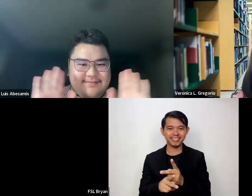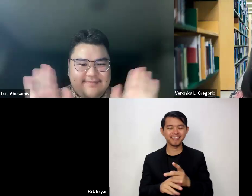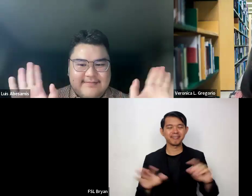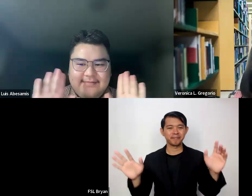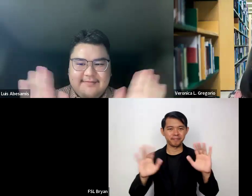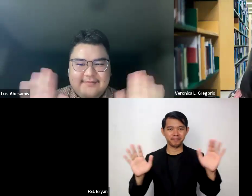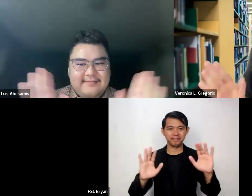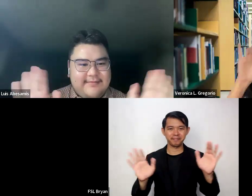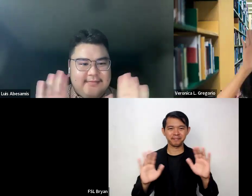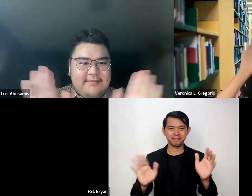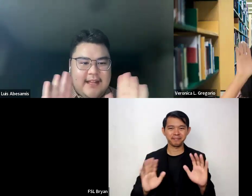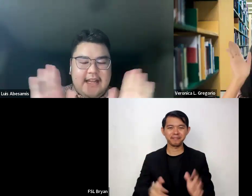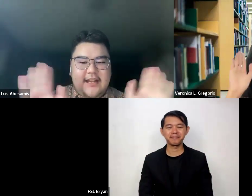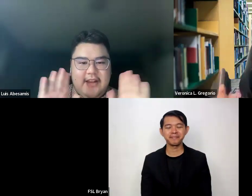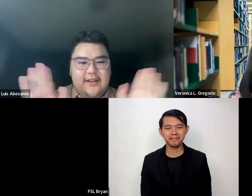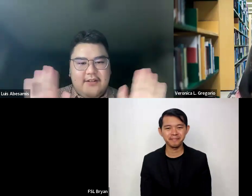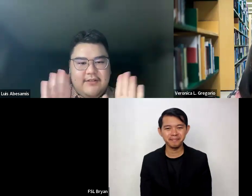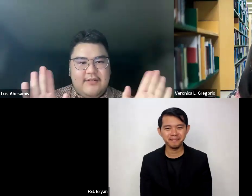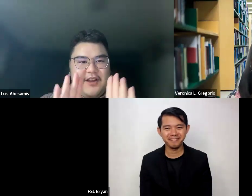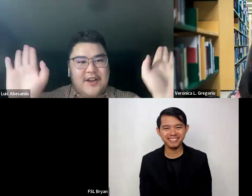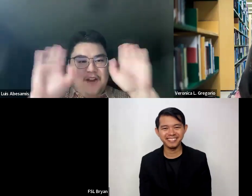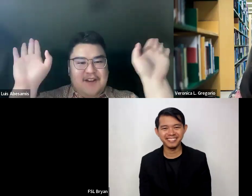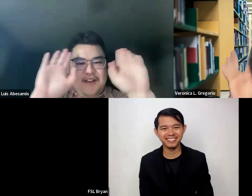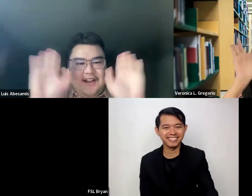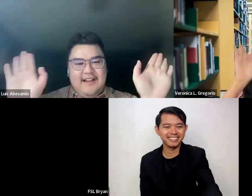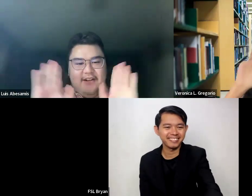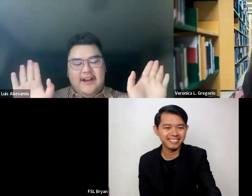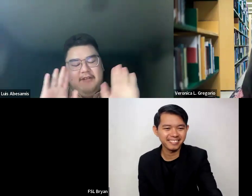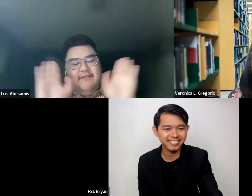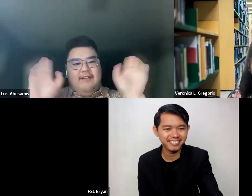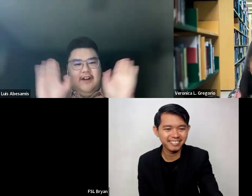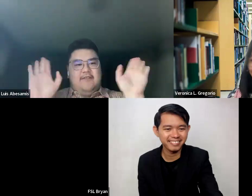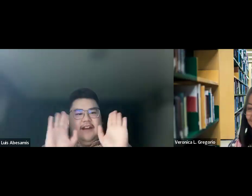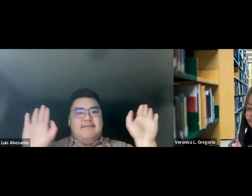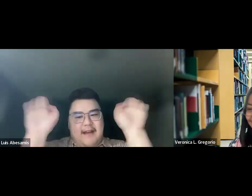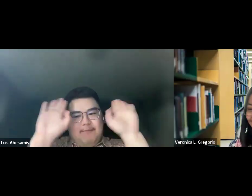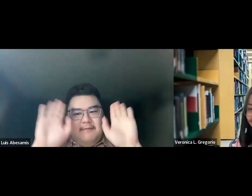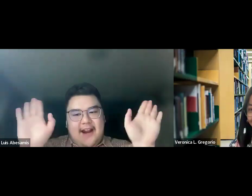Thank you. Bye-bye. Bye, Prof. Mary. Have a Thank great you. weekend. Bye-bye.